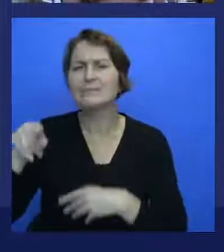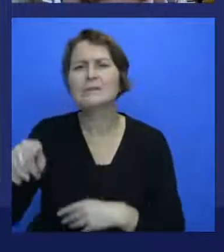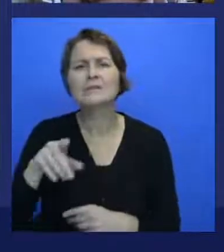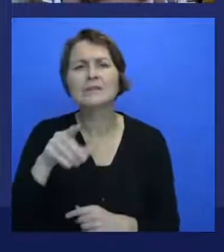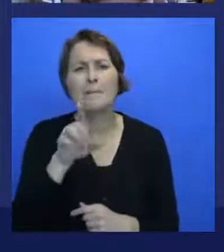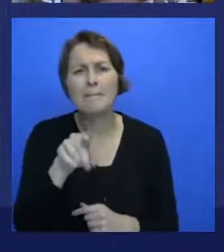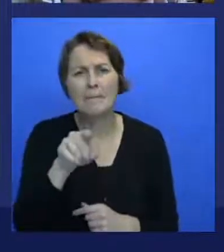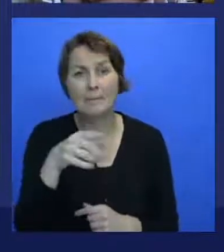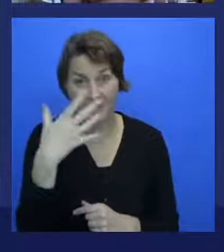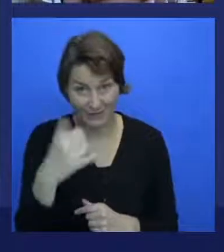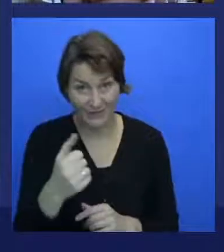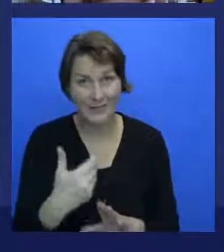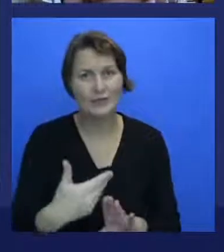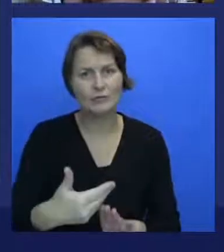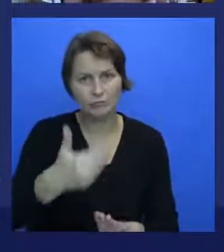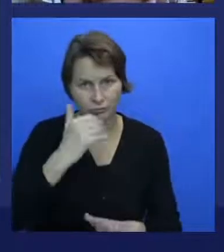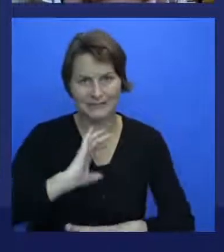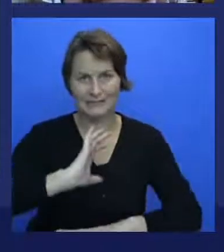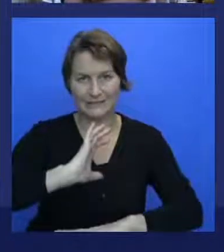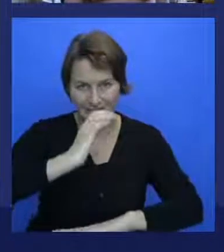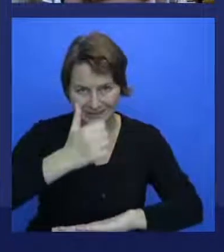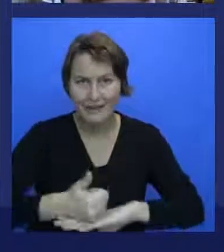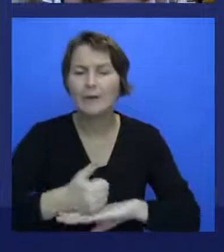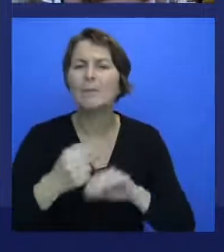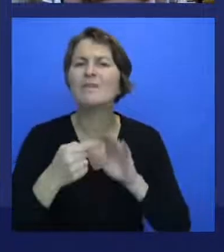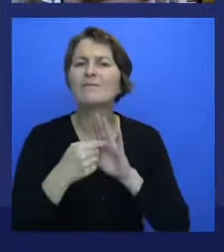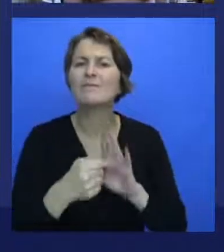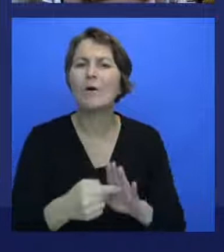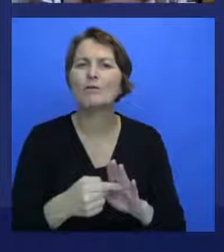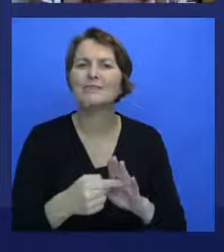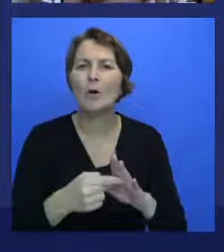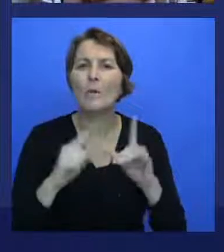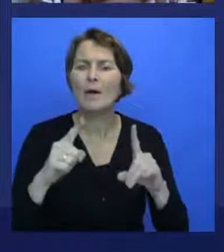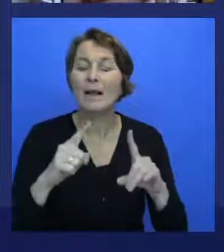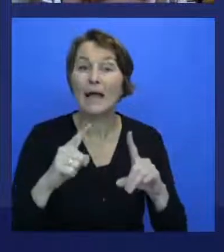detection, in a case of cybersecurity in your daily work?